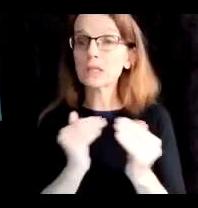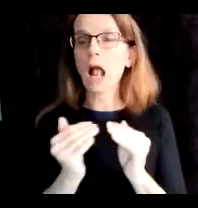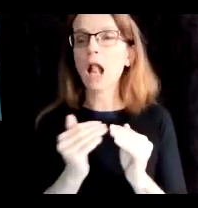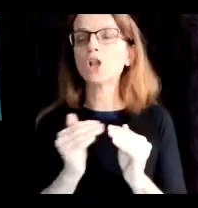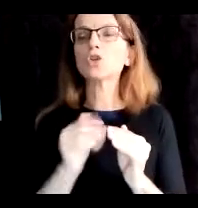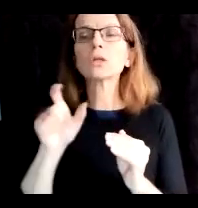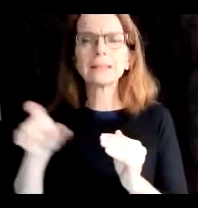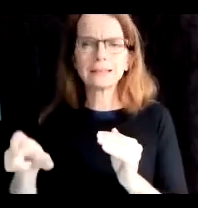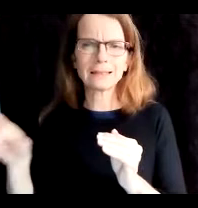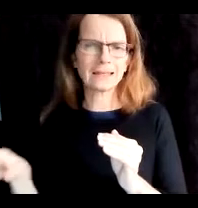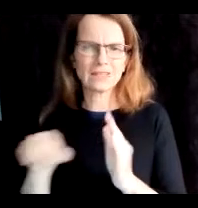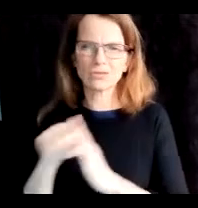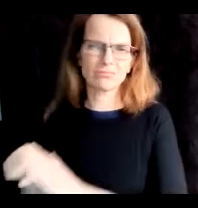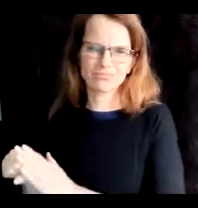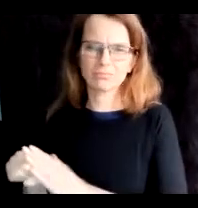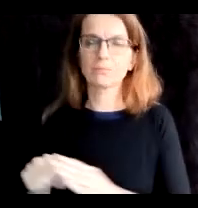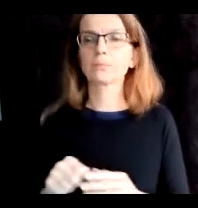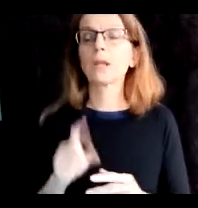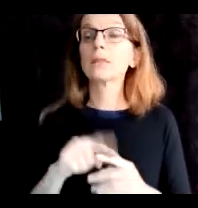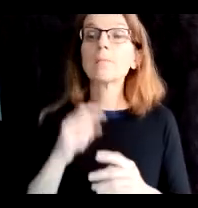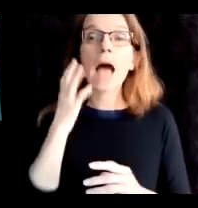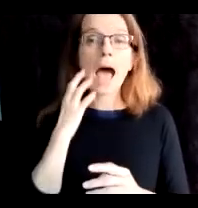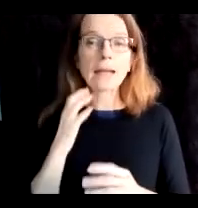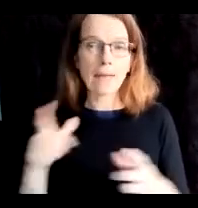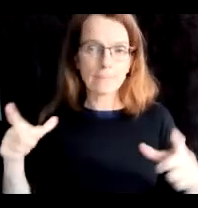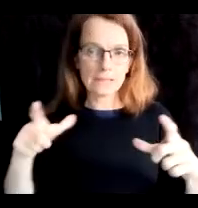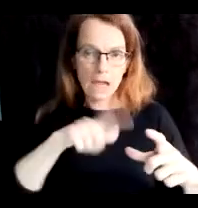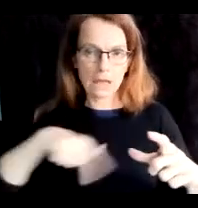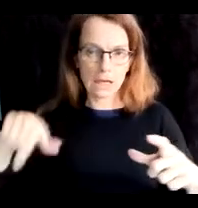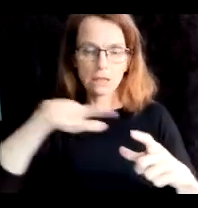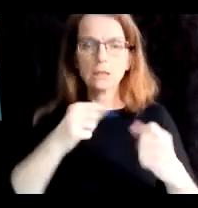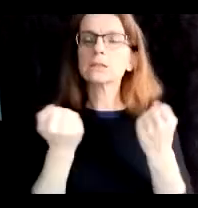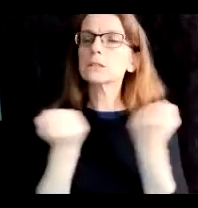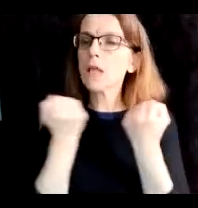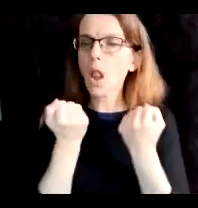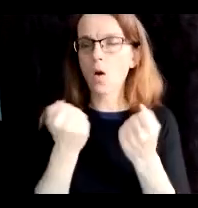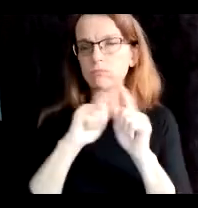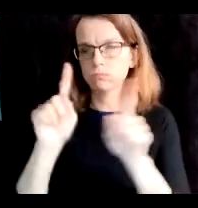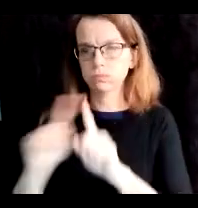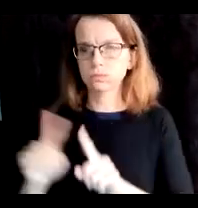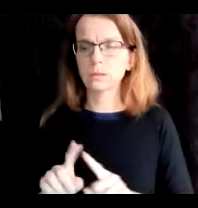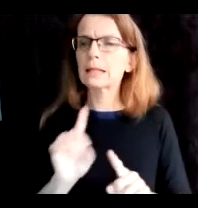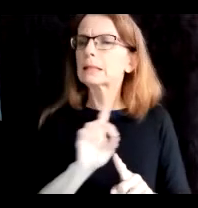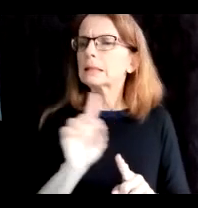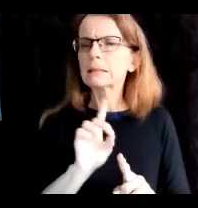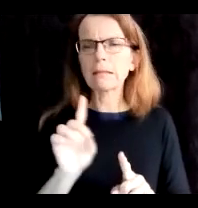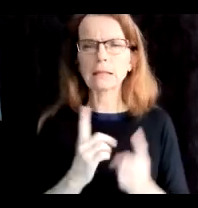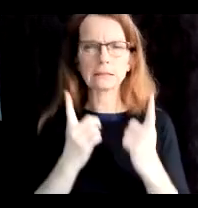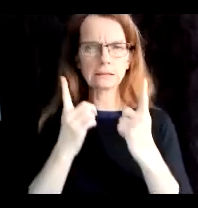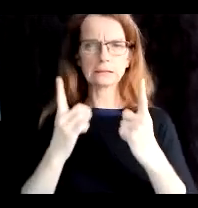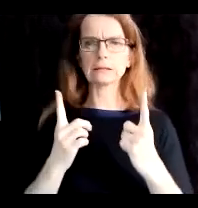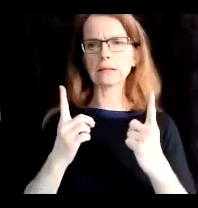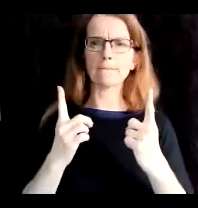diverse and very unstable. Diverse in both economic, political terms, and with plenty of conflicts. And of